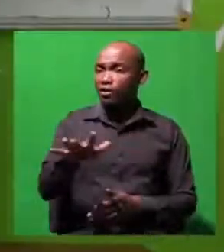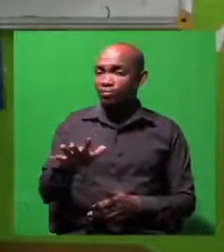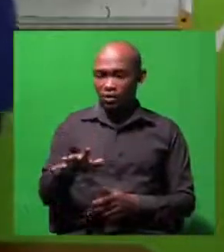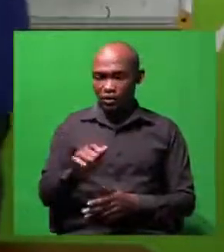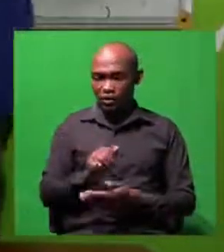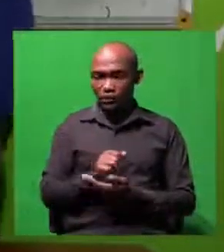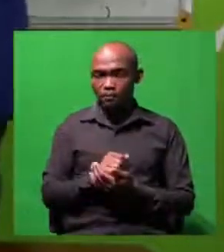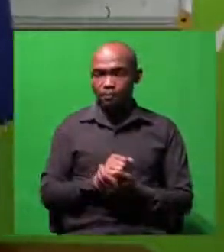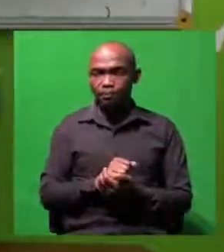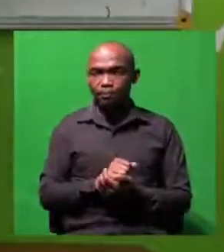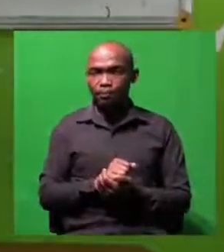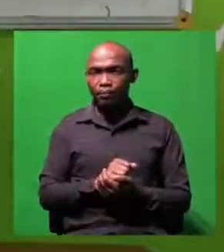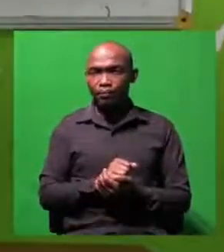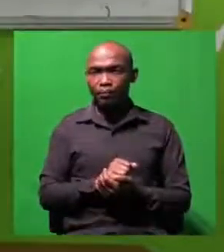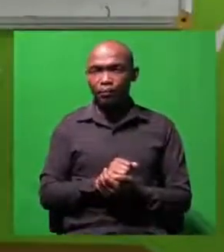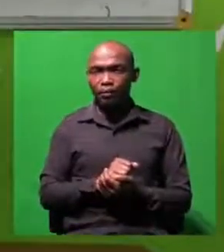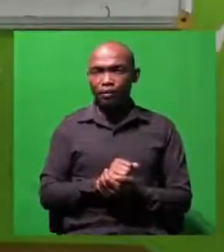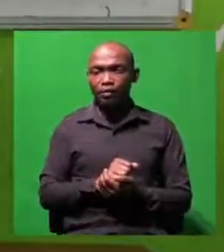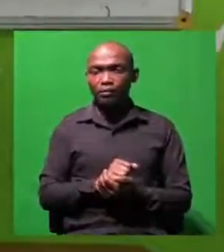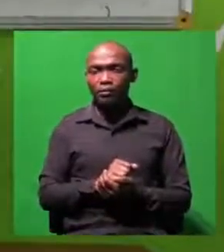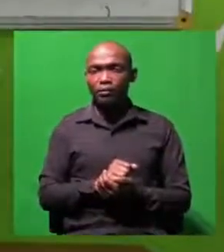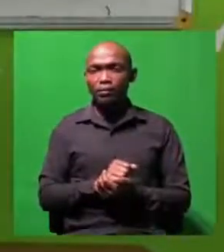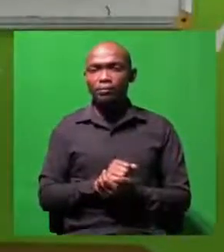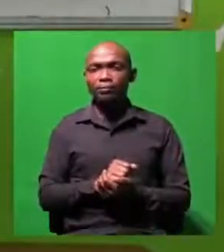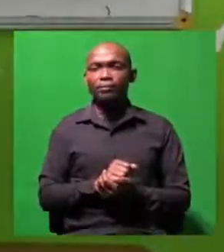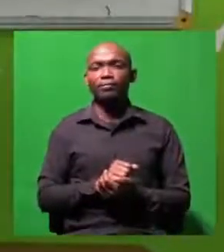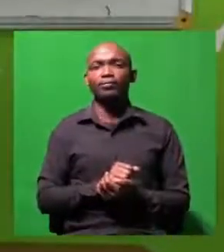The environment